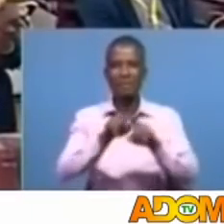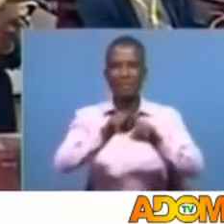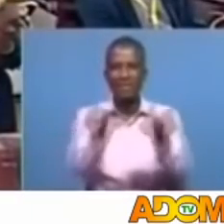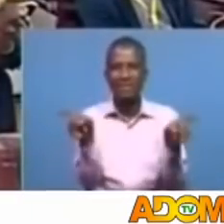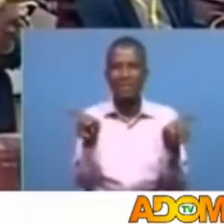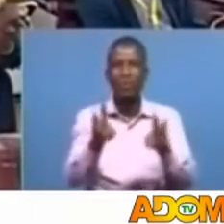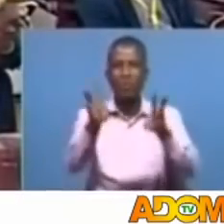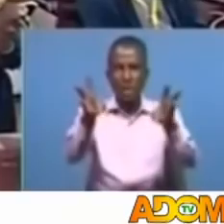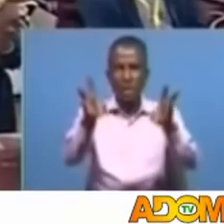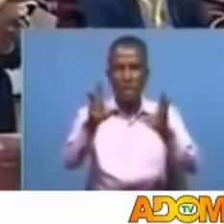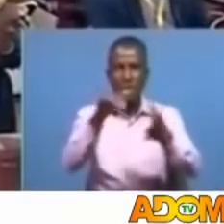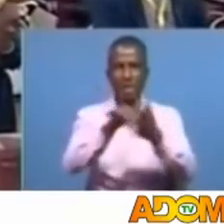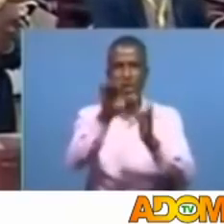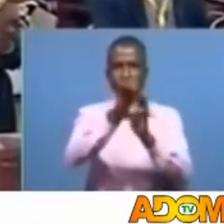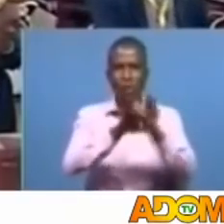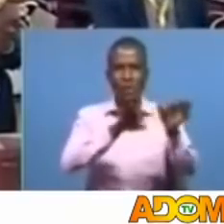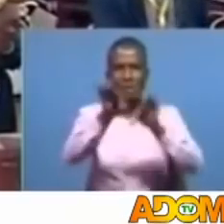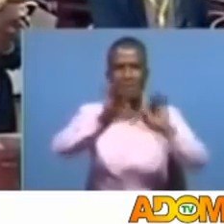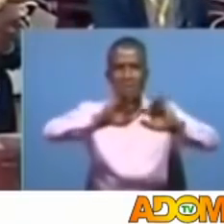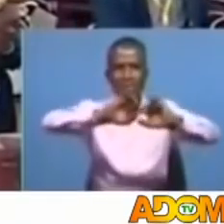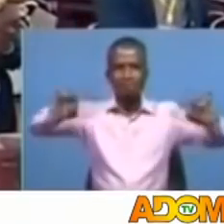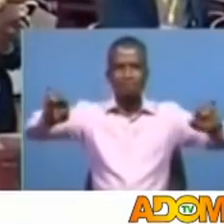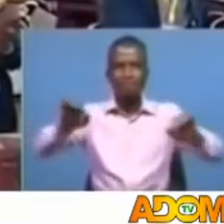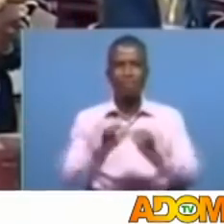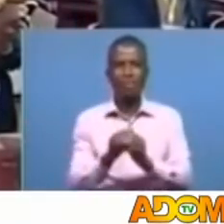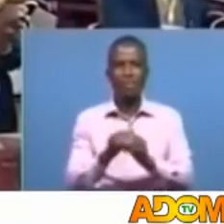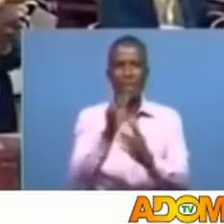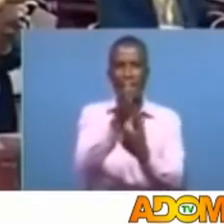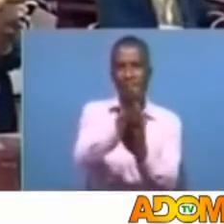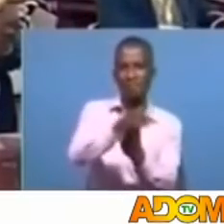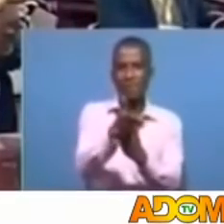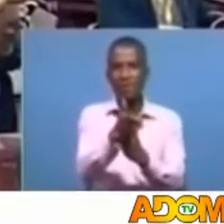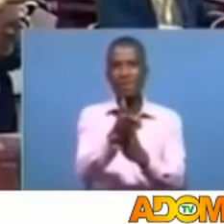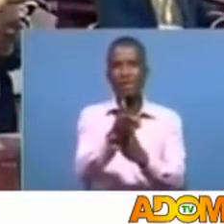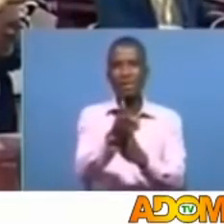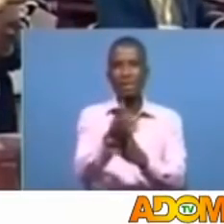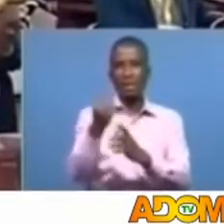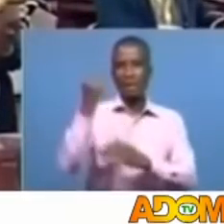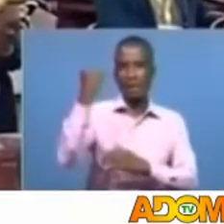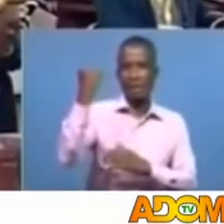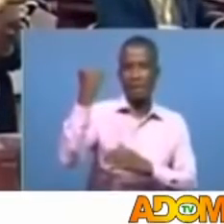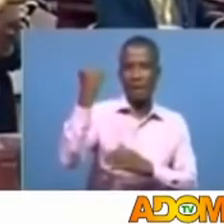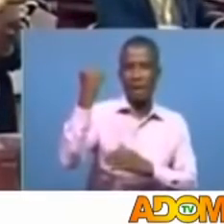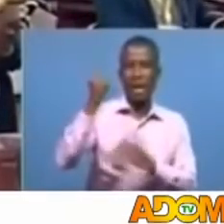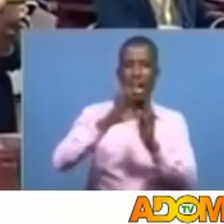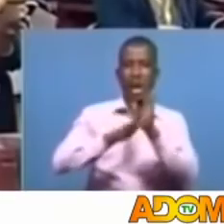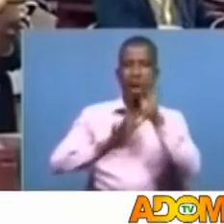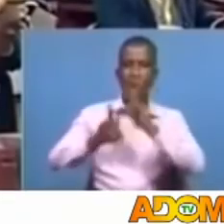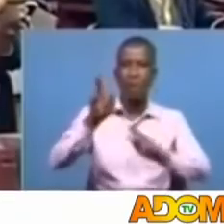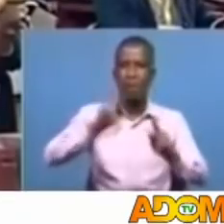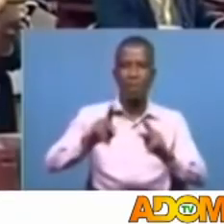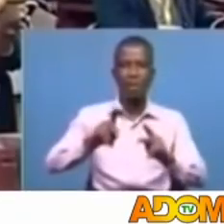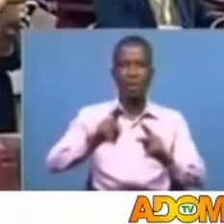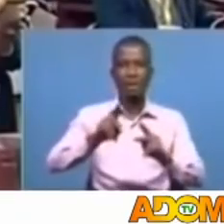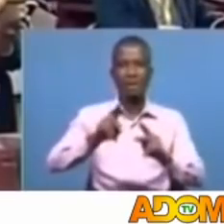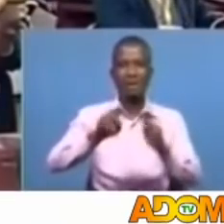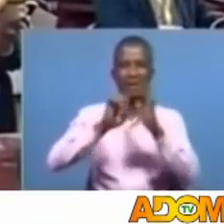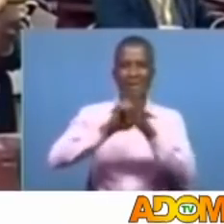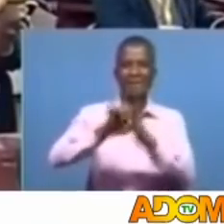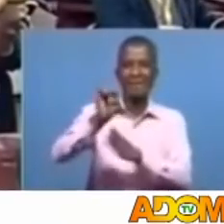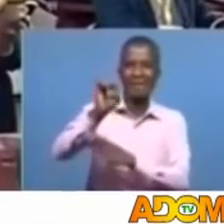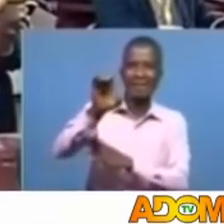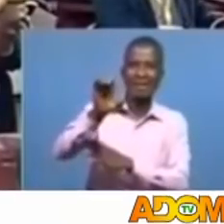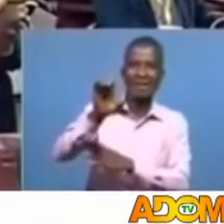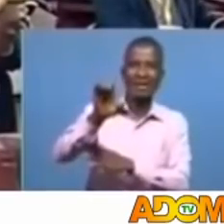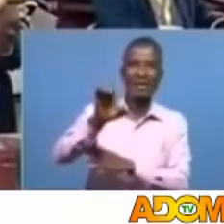the Constitution makes a distinction between the exercise of powers by people such as the Electoral Commission,